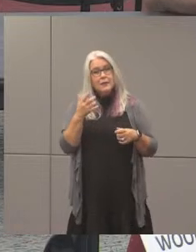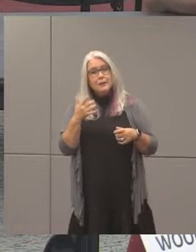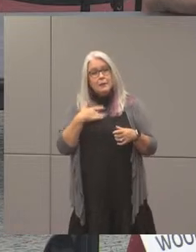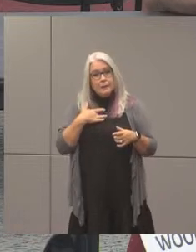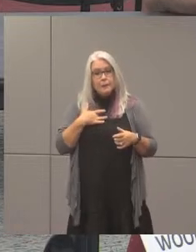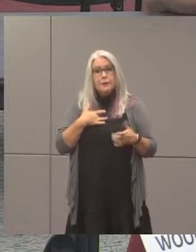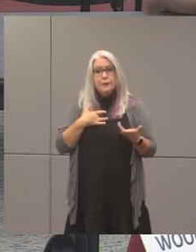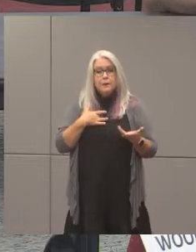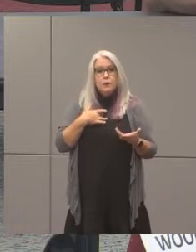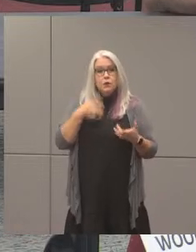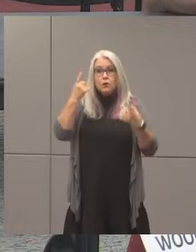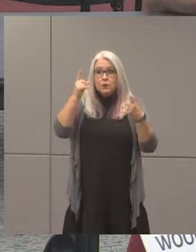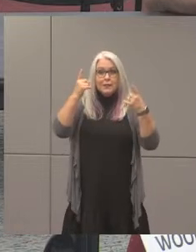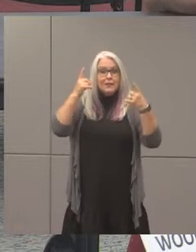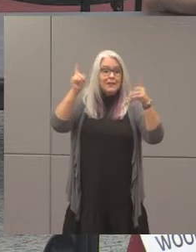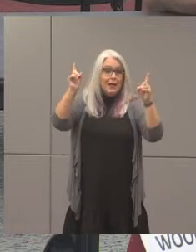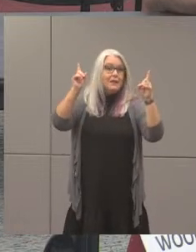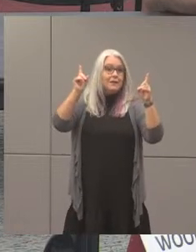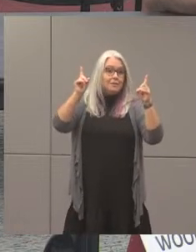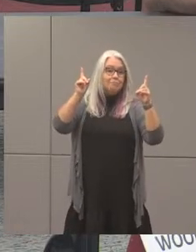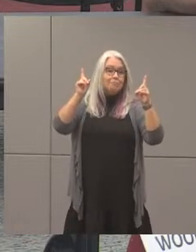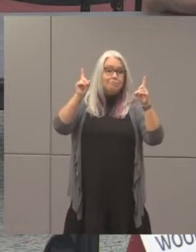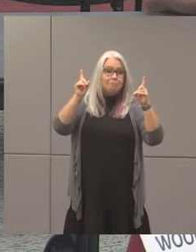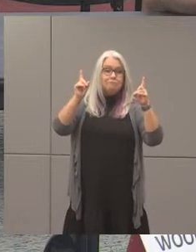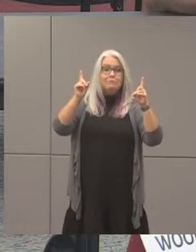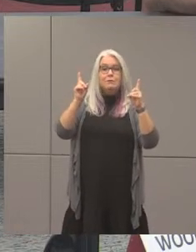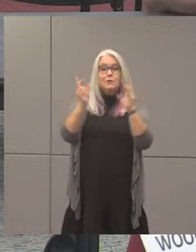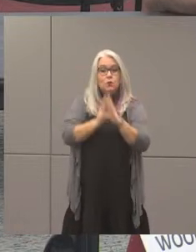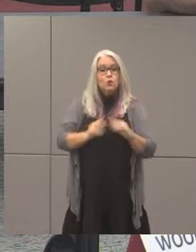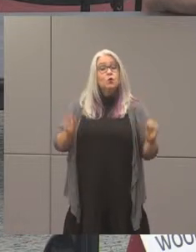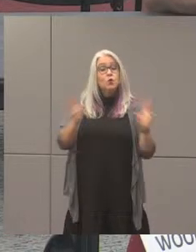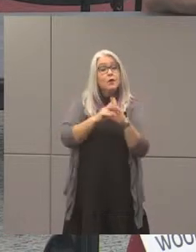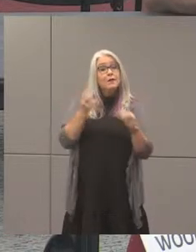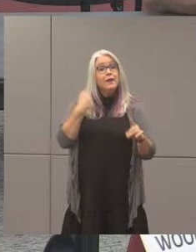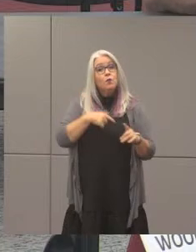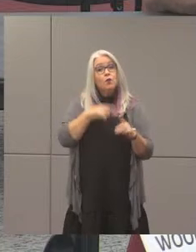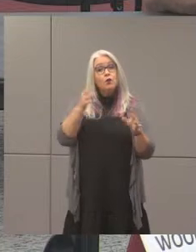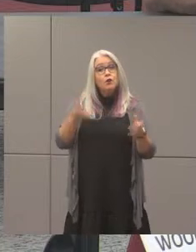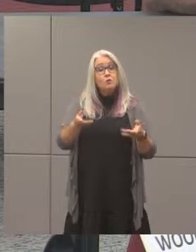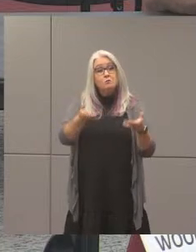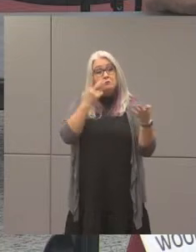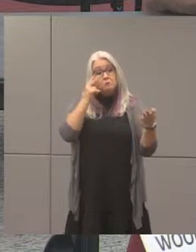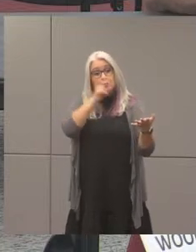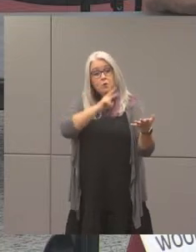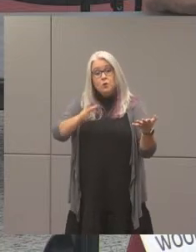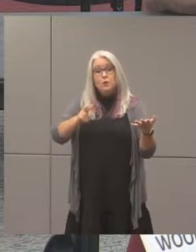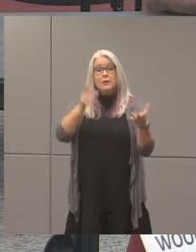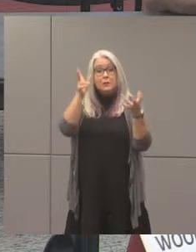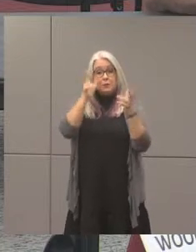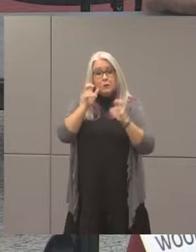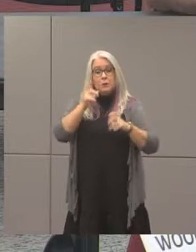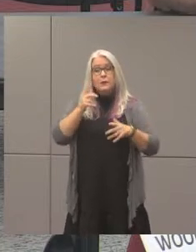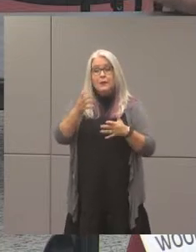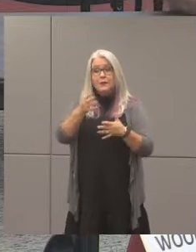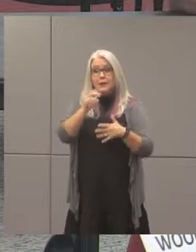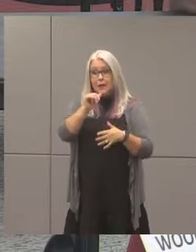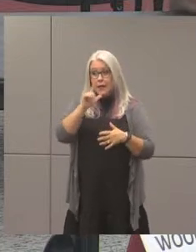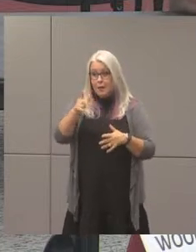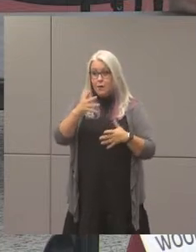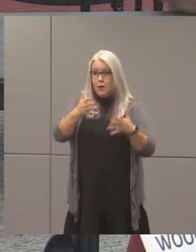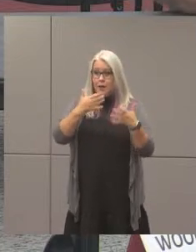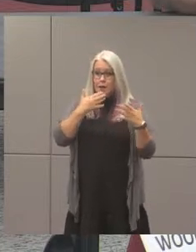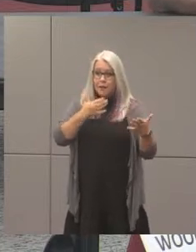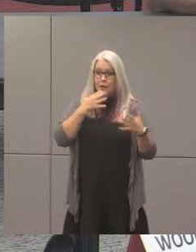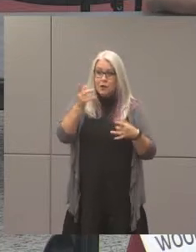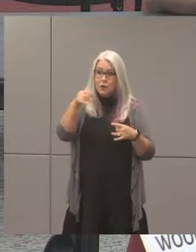to see the success stories that we're providing. And Al, I want to thank you for the work that you